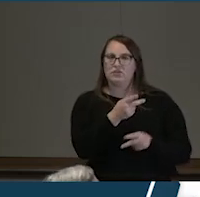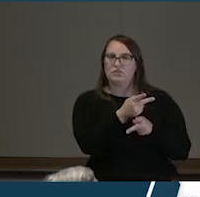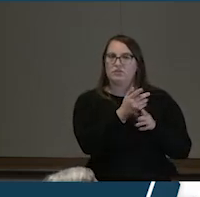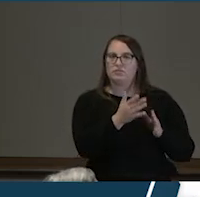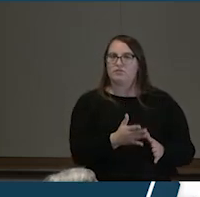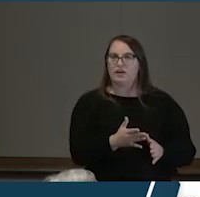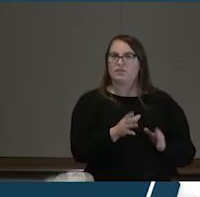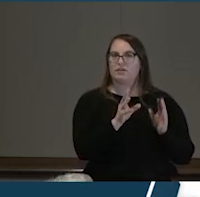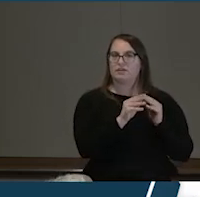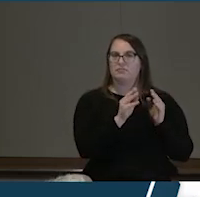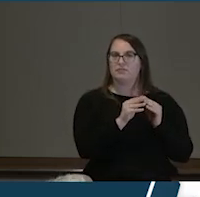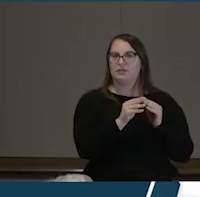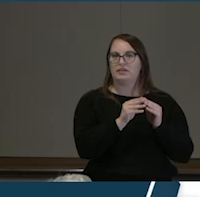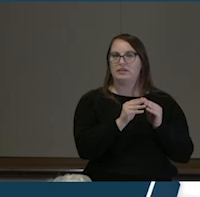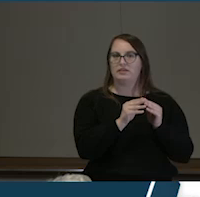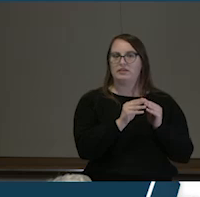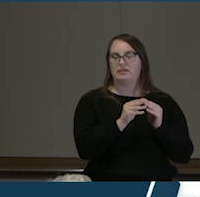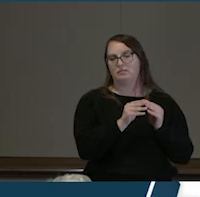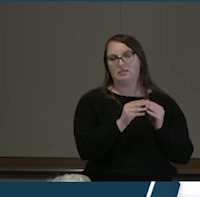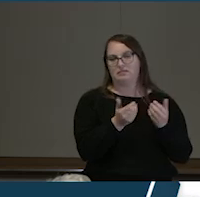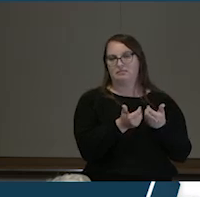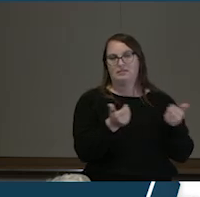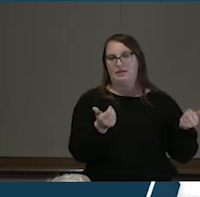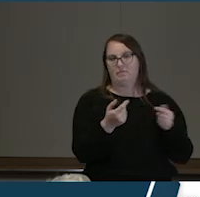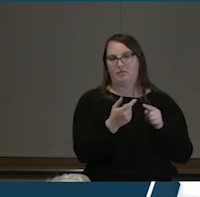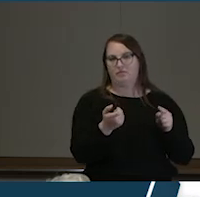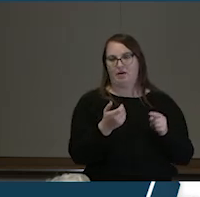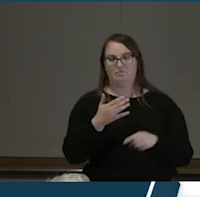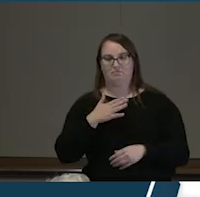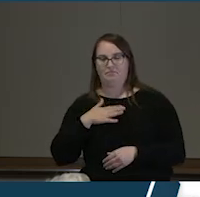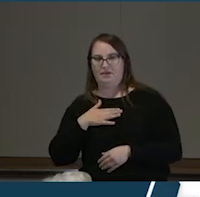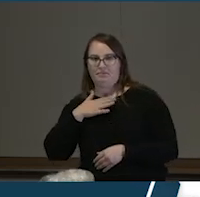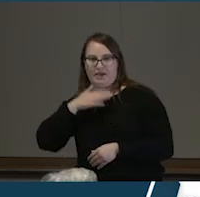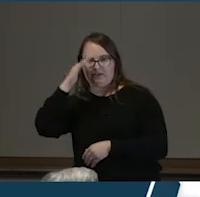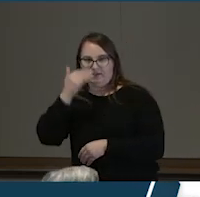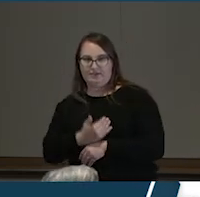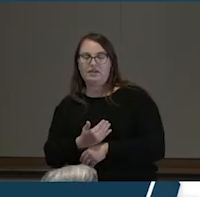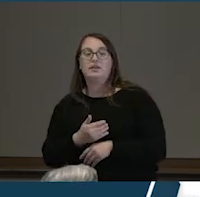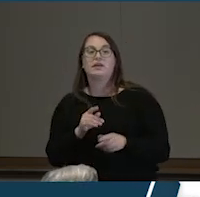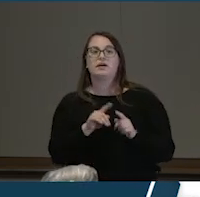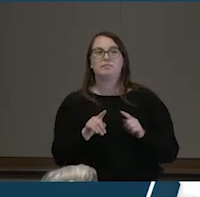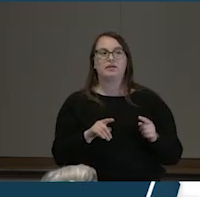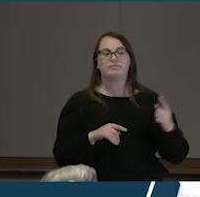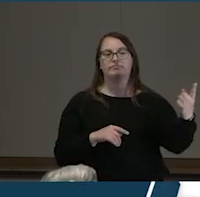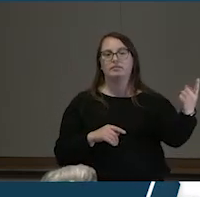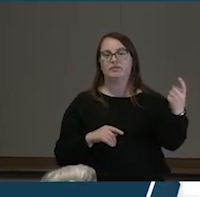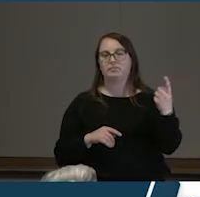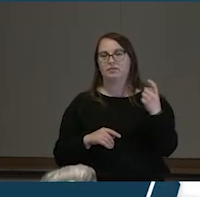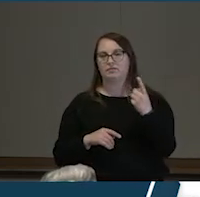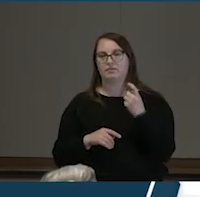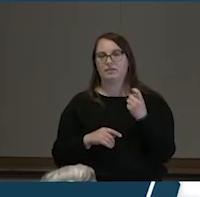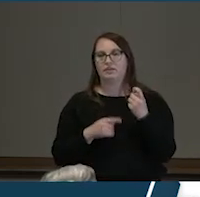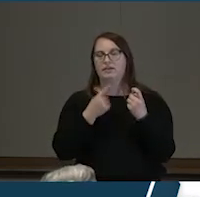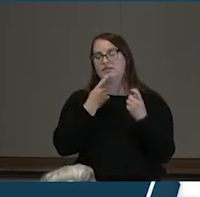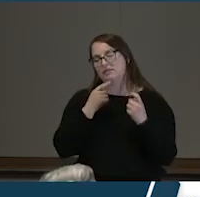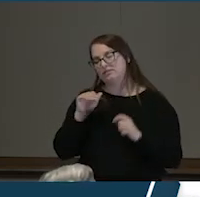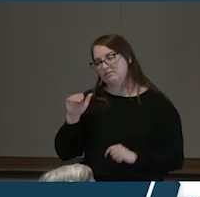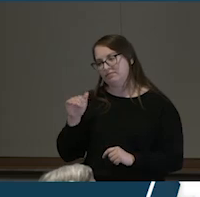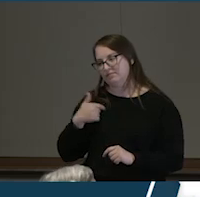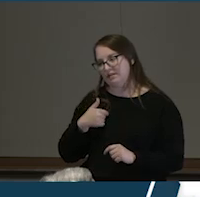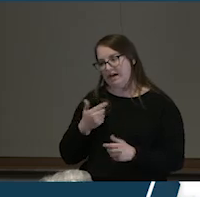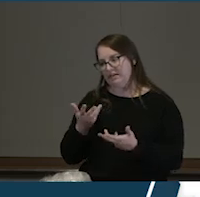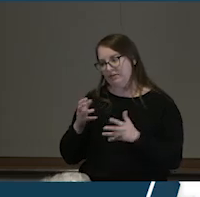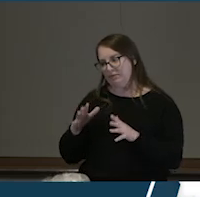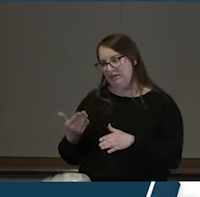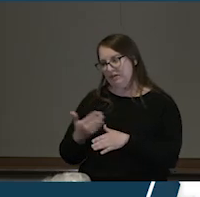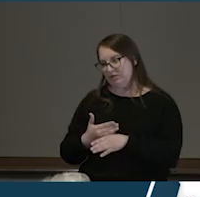me or my son, and I don't like to mix personal with business. So we finished up with the meeting, and he comes over to me, and I go, I didn't want to interrupt you during the meeting. You